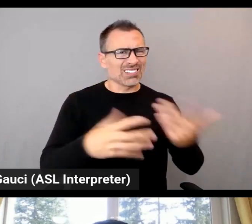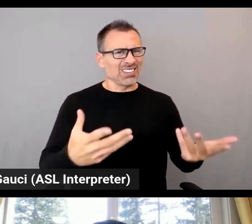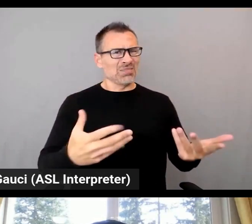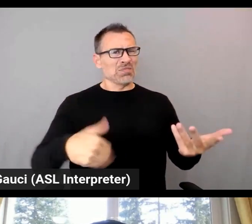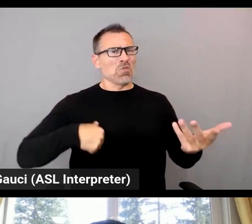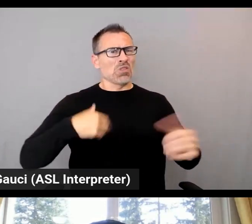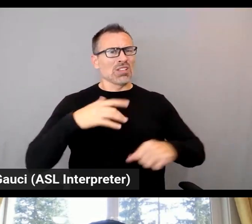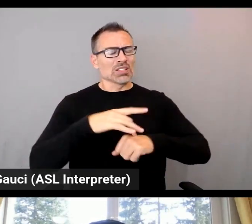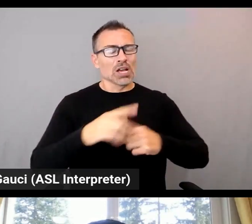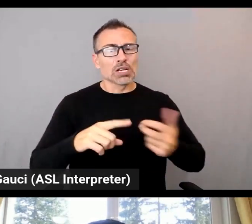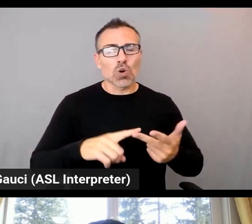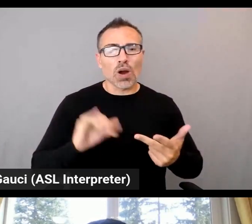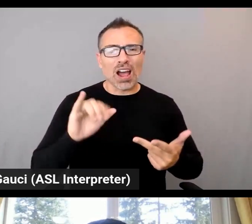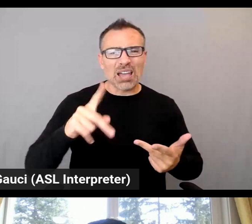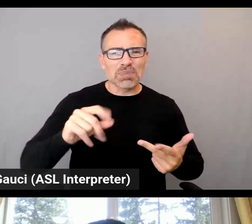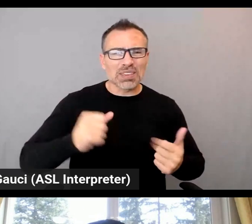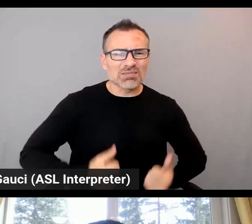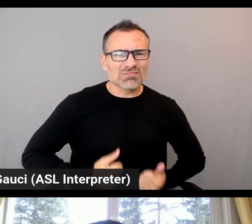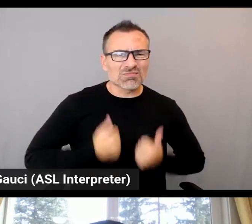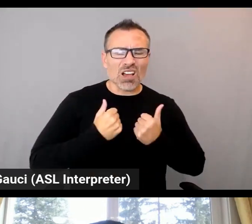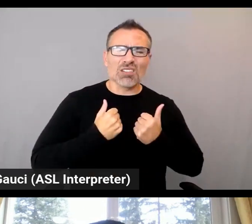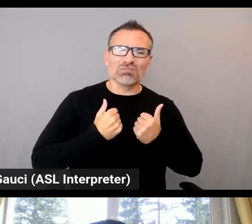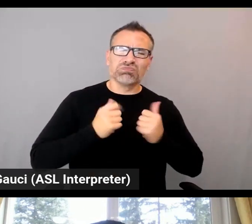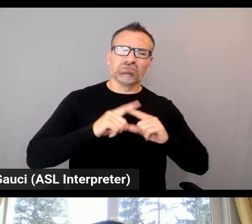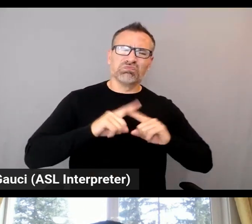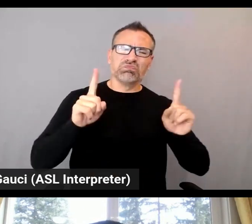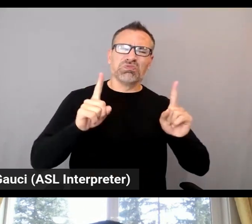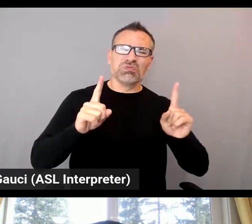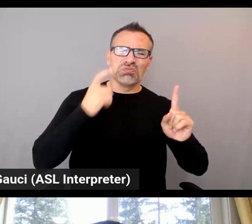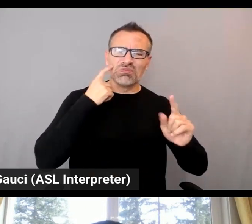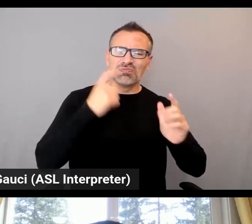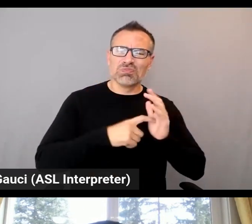unusual IP address that we've never observed. The